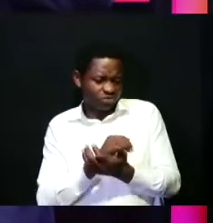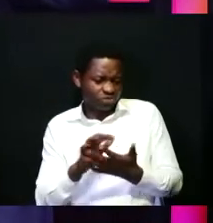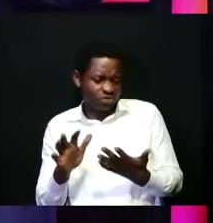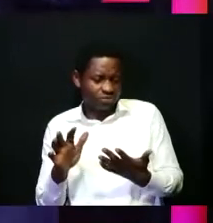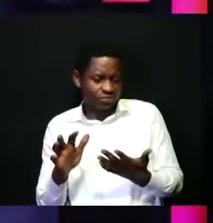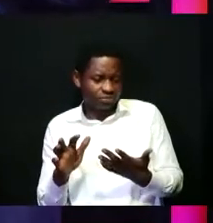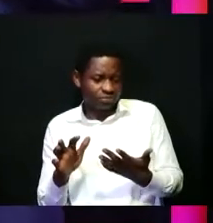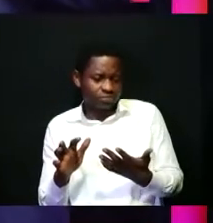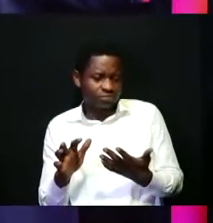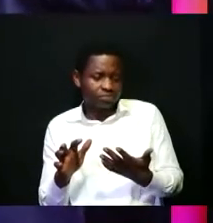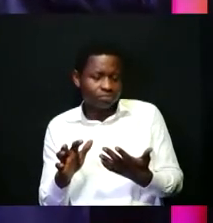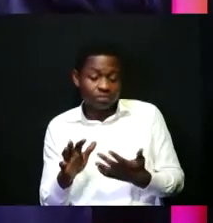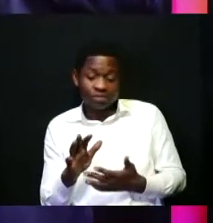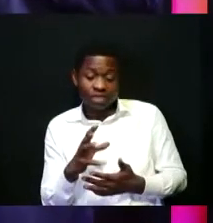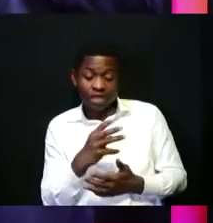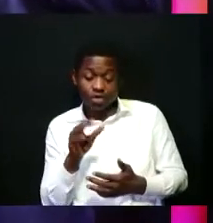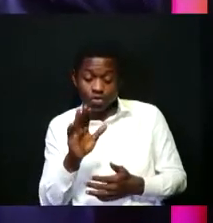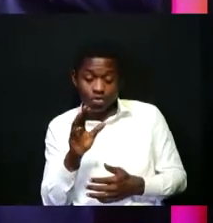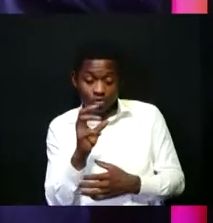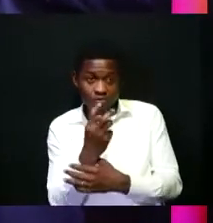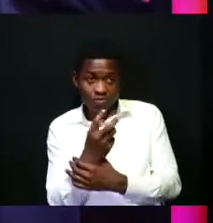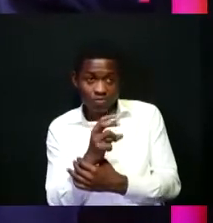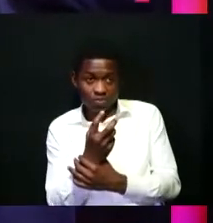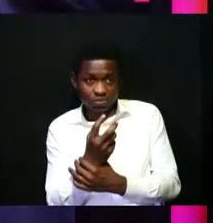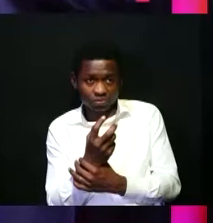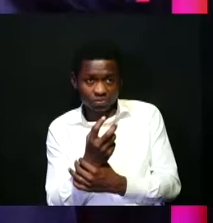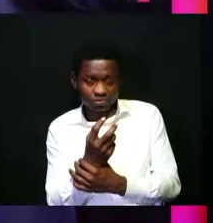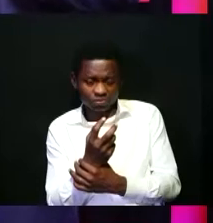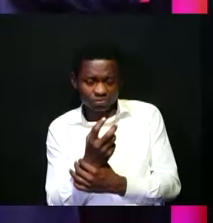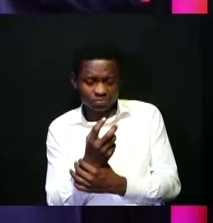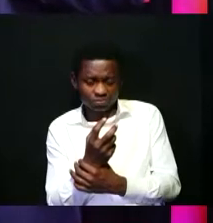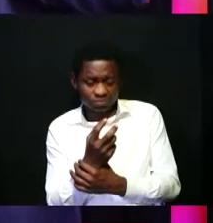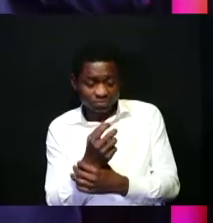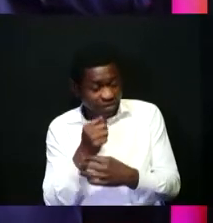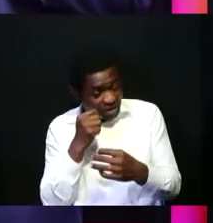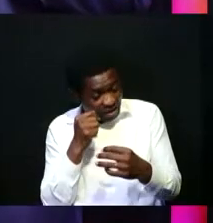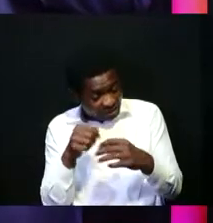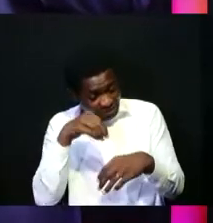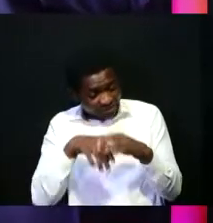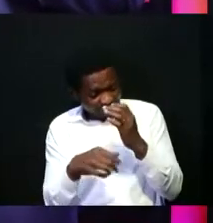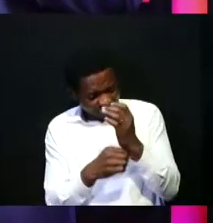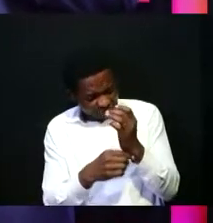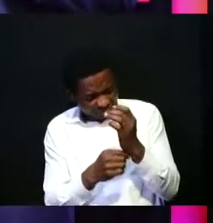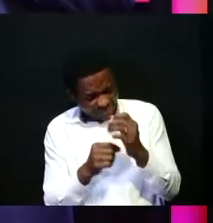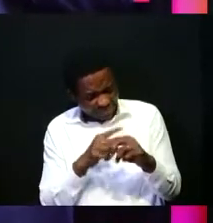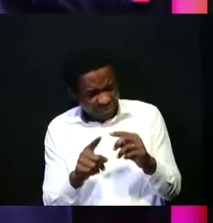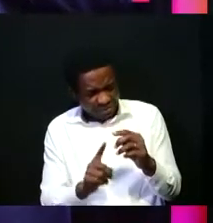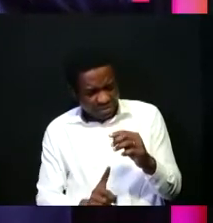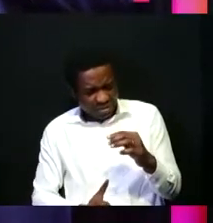and their bones, once hidden, now stick out. Na ni hunam fong mano